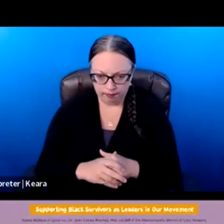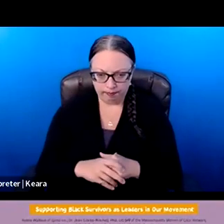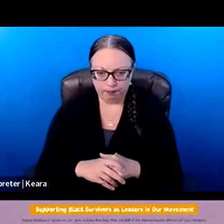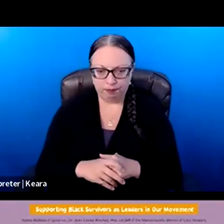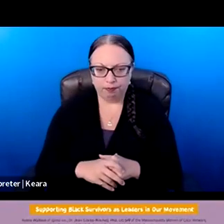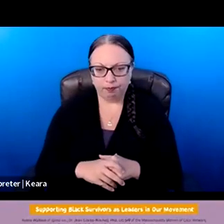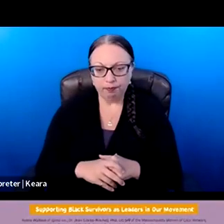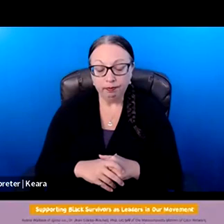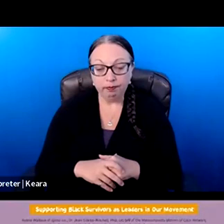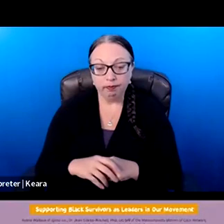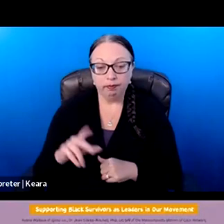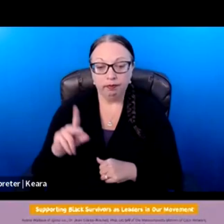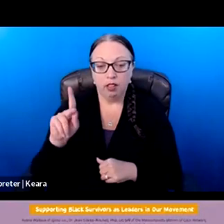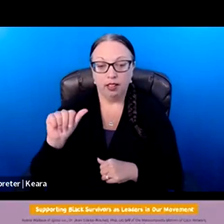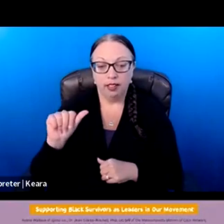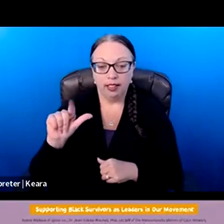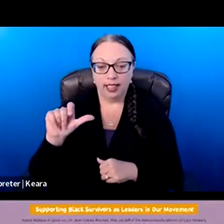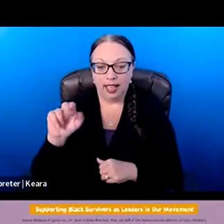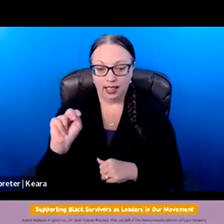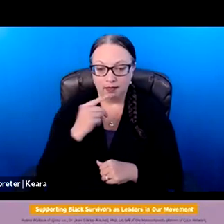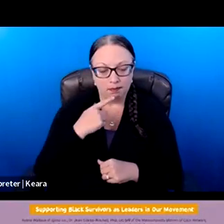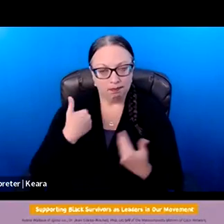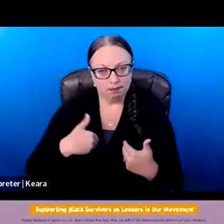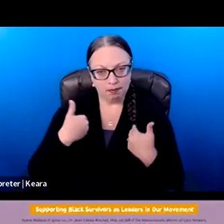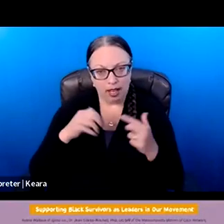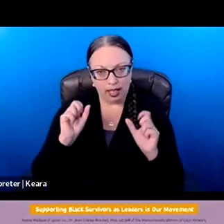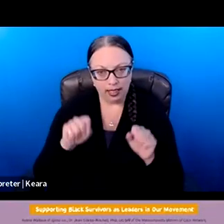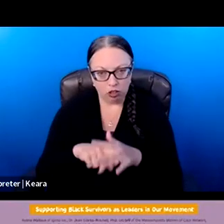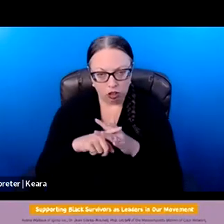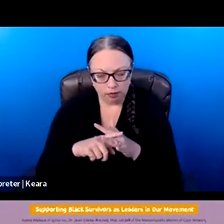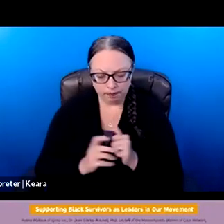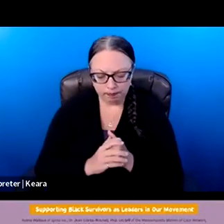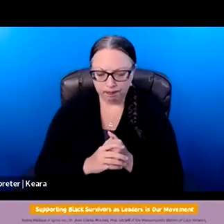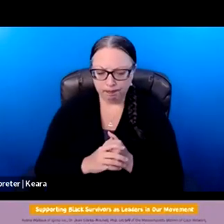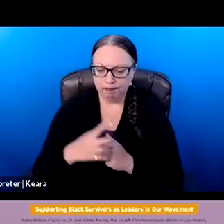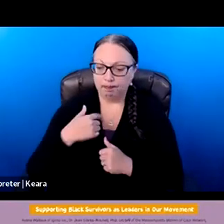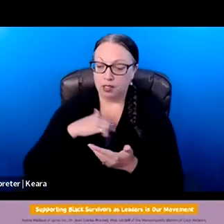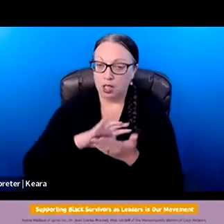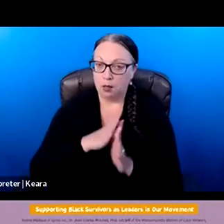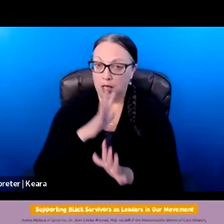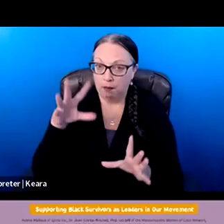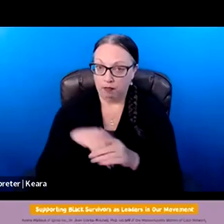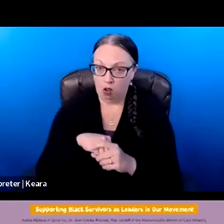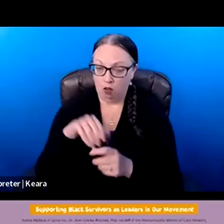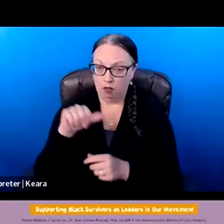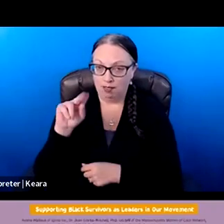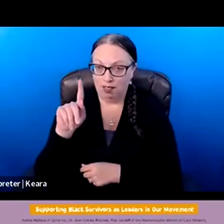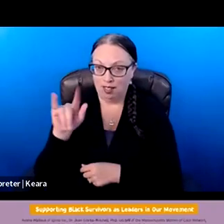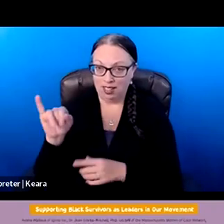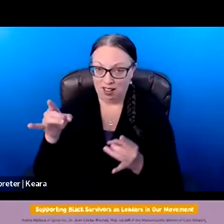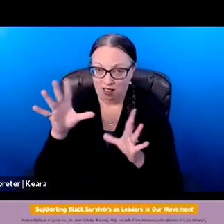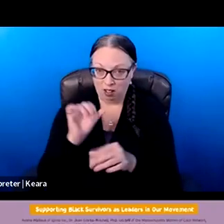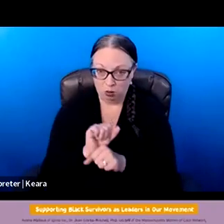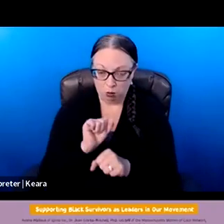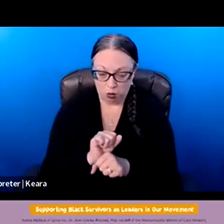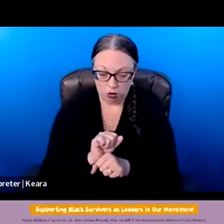I can go. So I got into anti-violence work just as someone who was